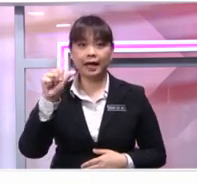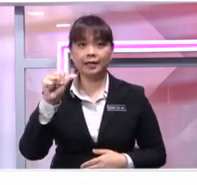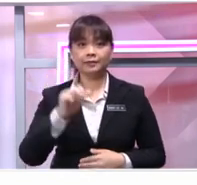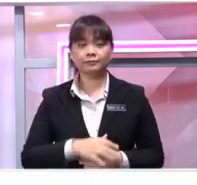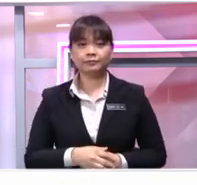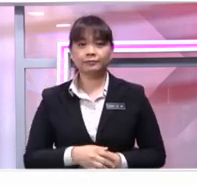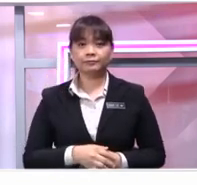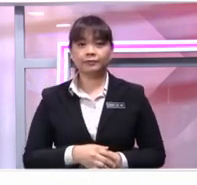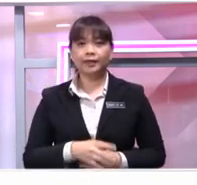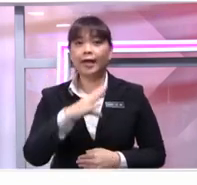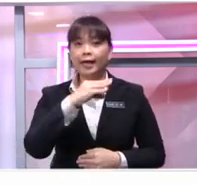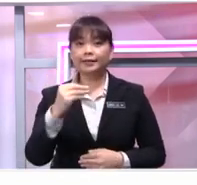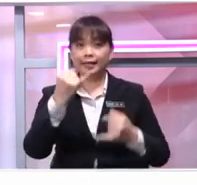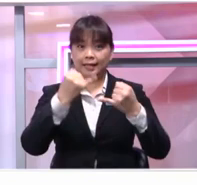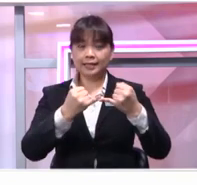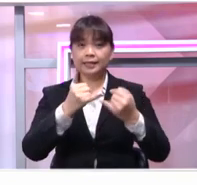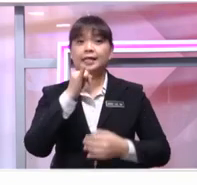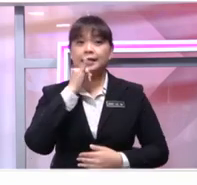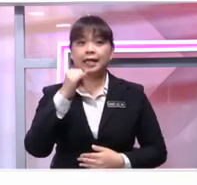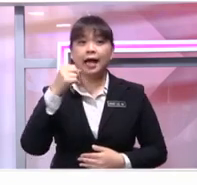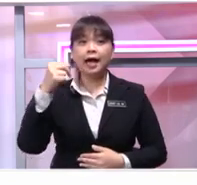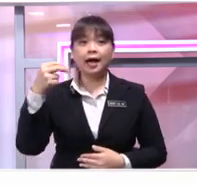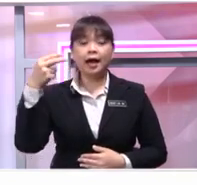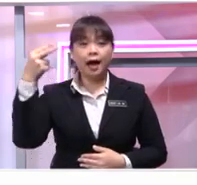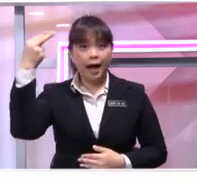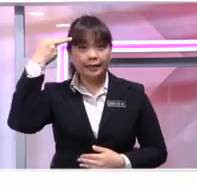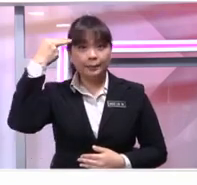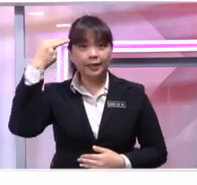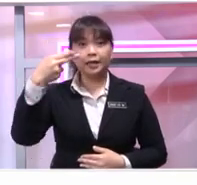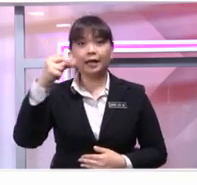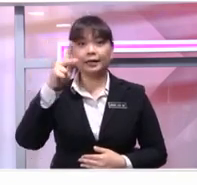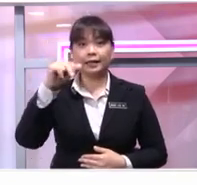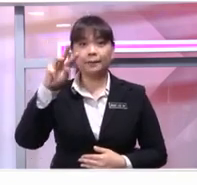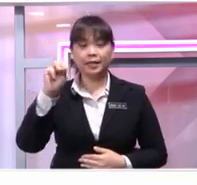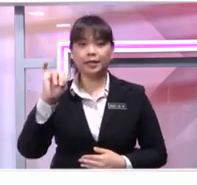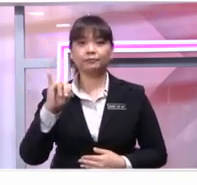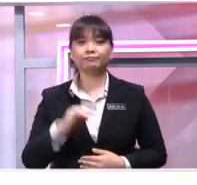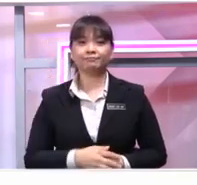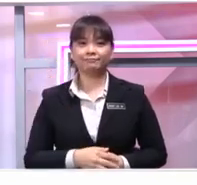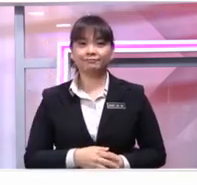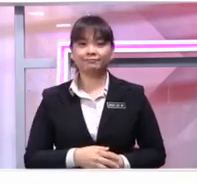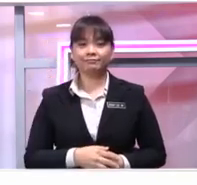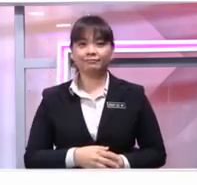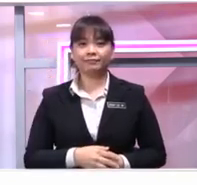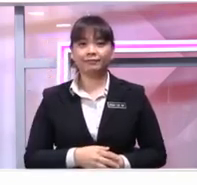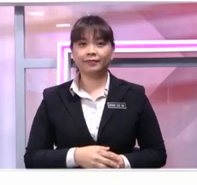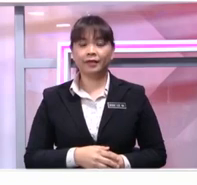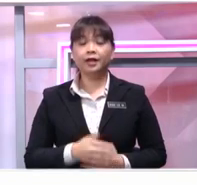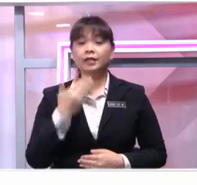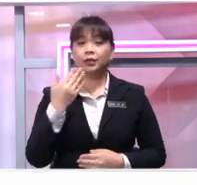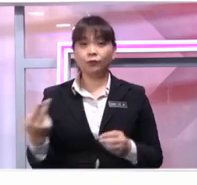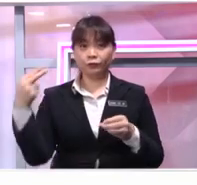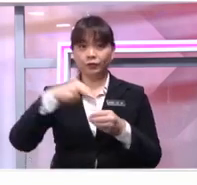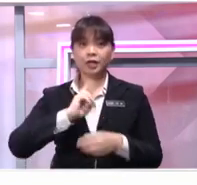And the last one And the last one is Hakimi. Welcome to our class. Alright, so thank you for joining us today. And